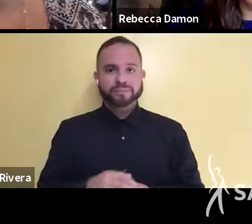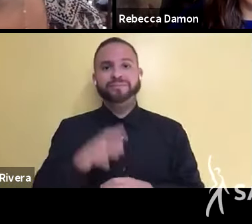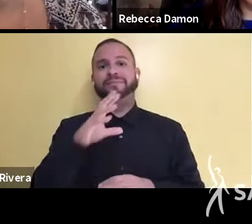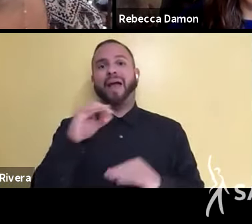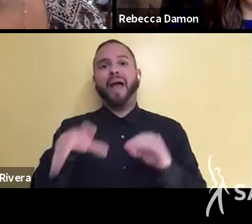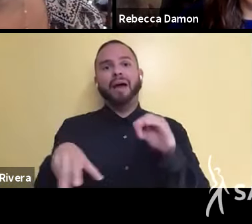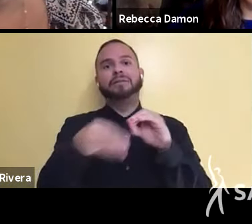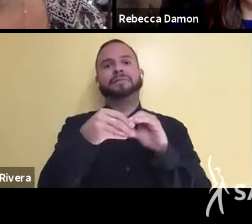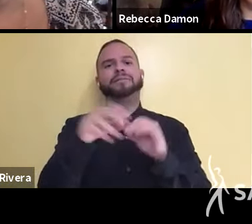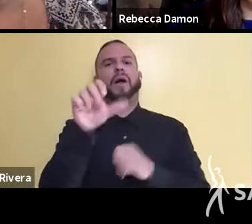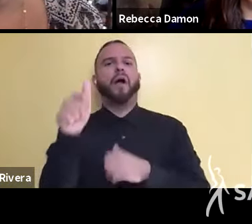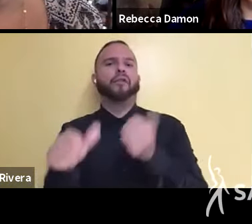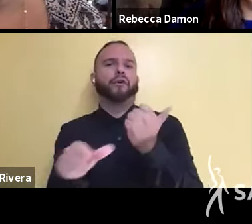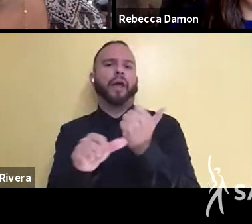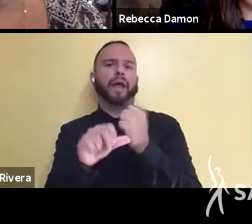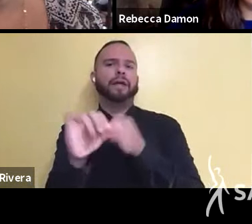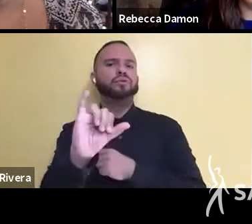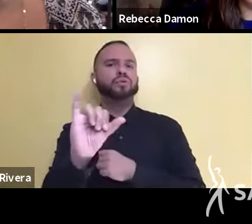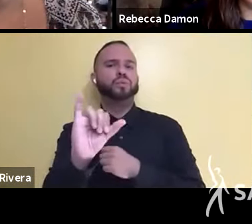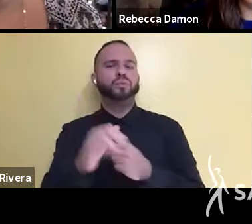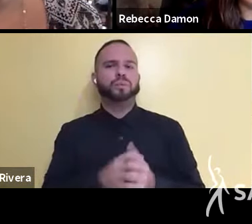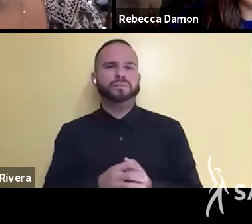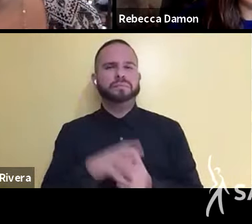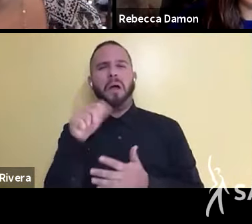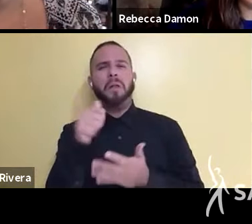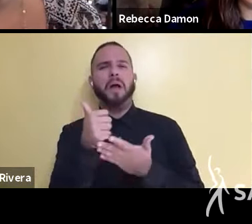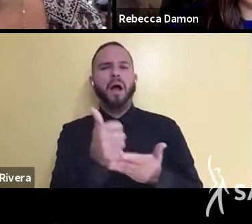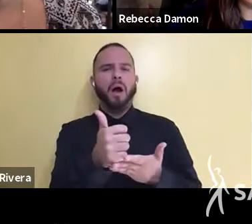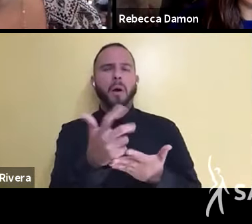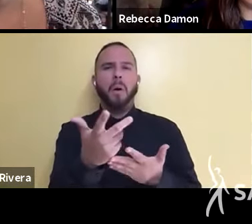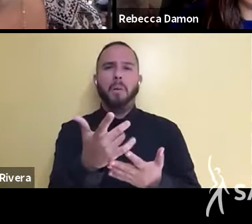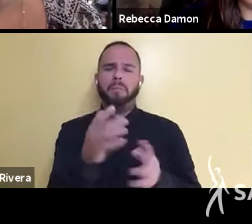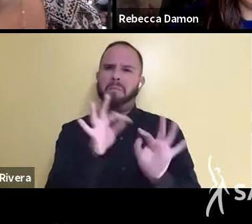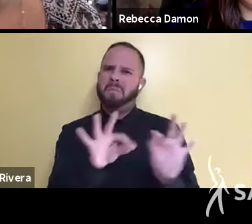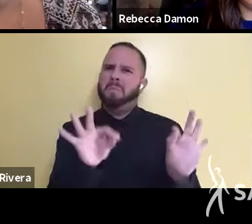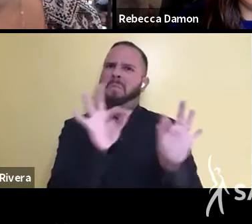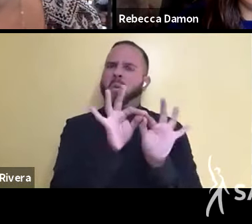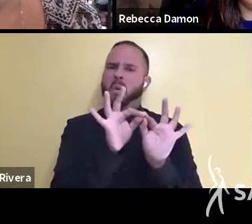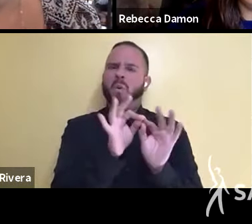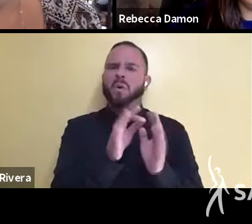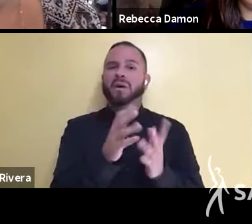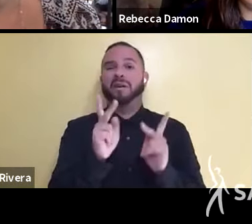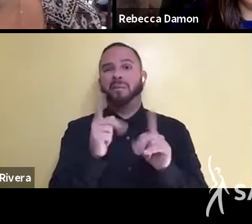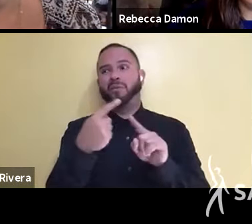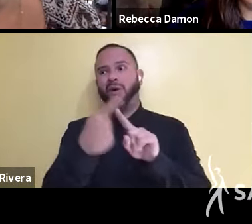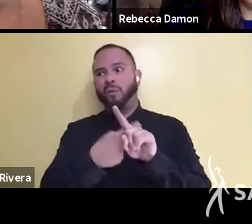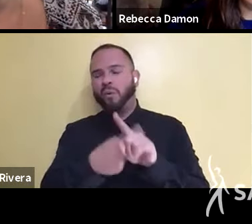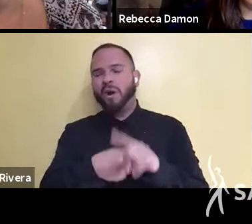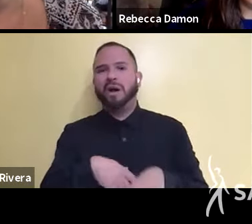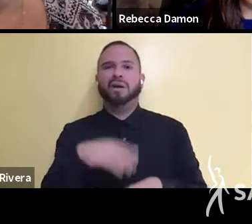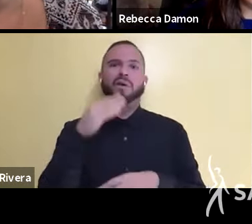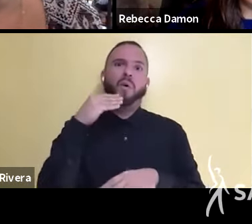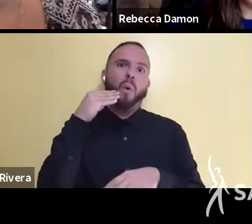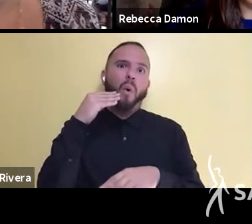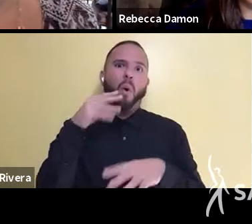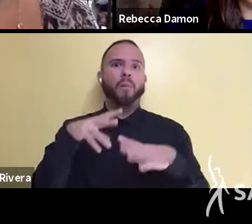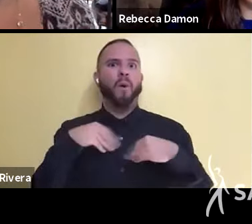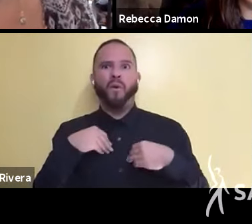other aid, very critical aid for such people as renters and homeowners who are struggling to pay the